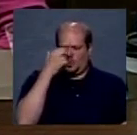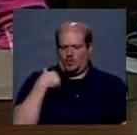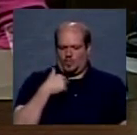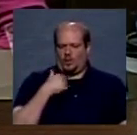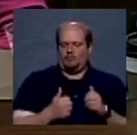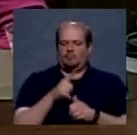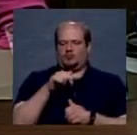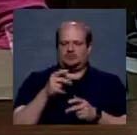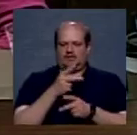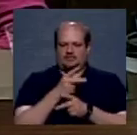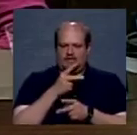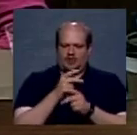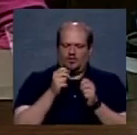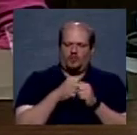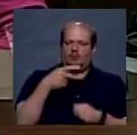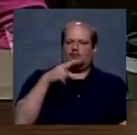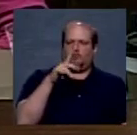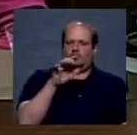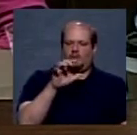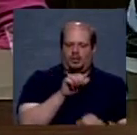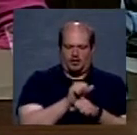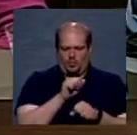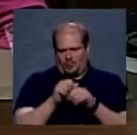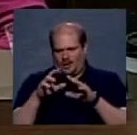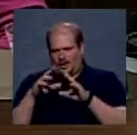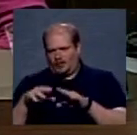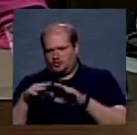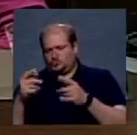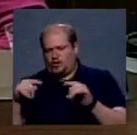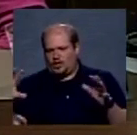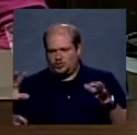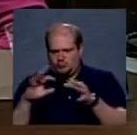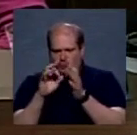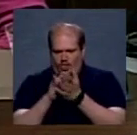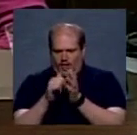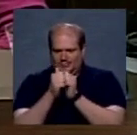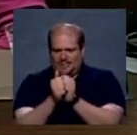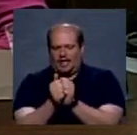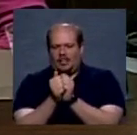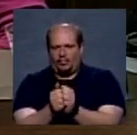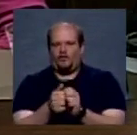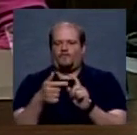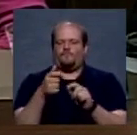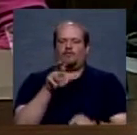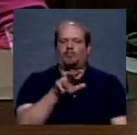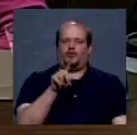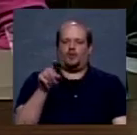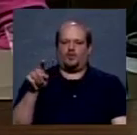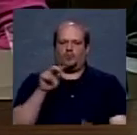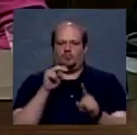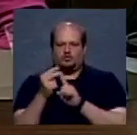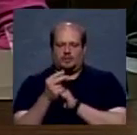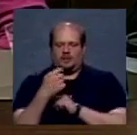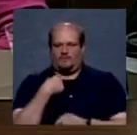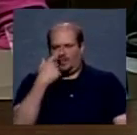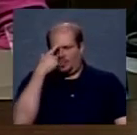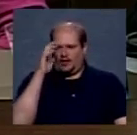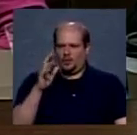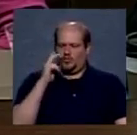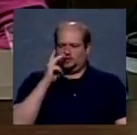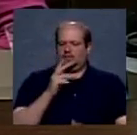deal with public works and housing. So I'm trying to figure out a way to pull those together from a 311 perspective. And I think you'll